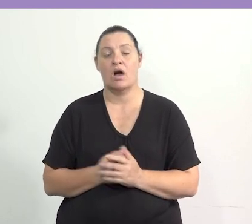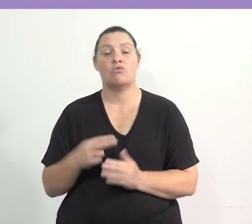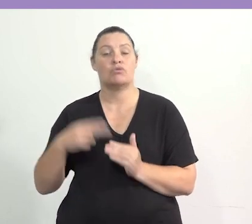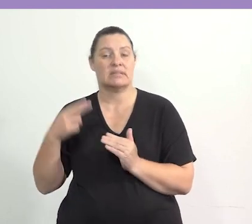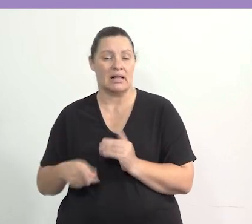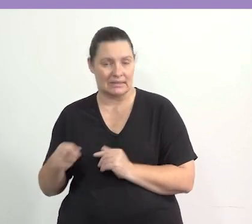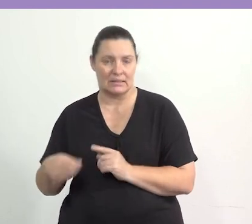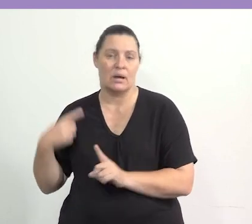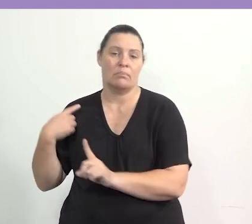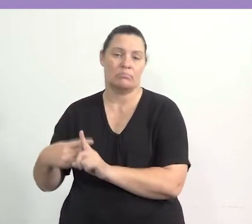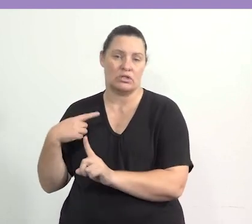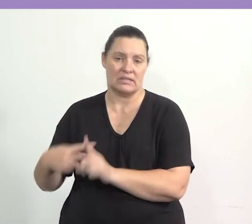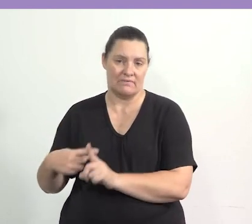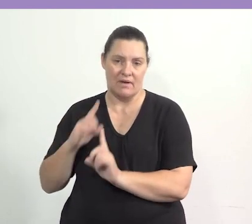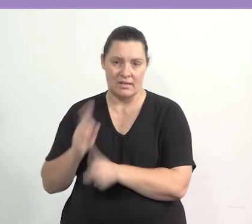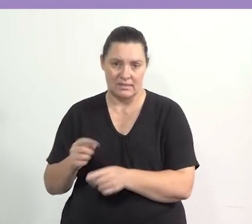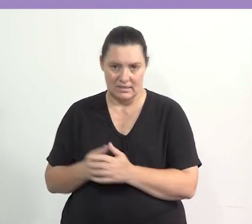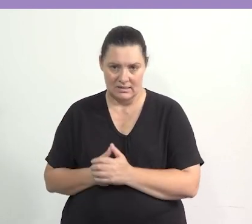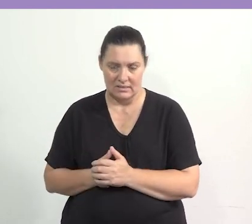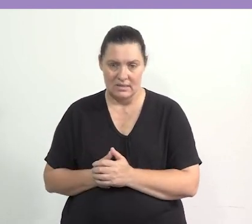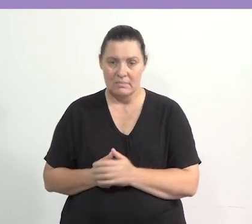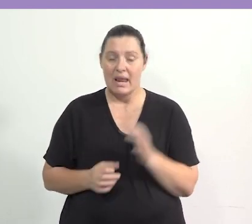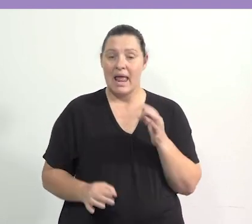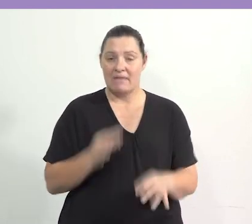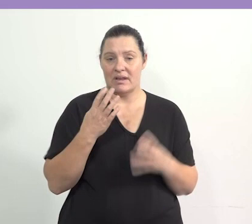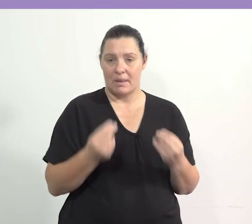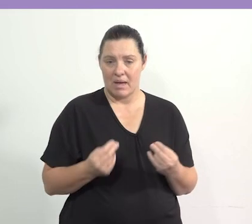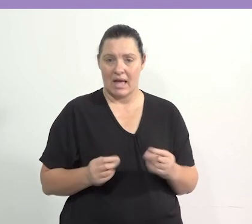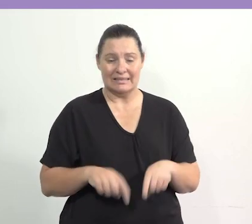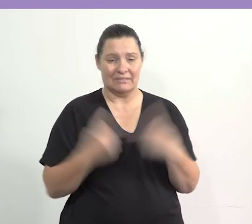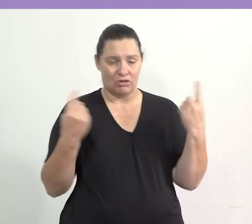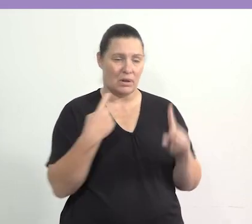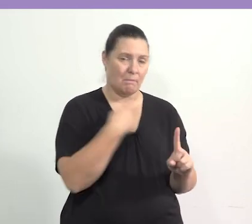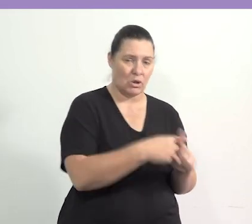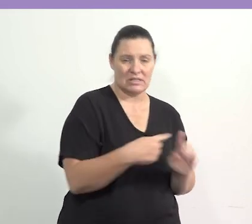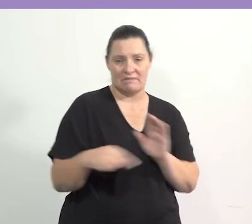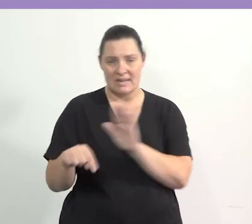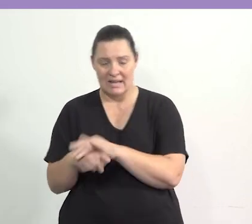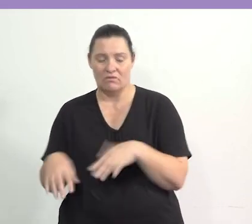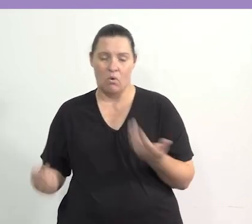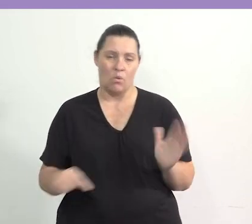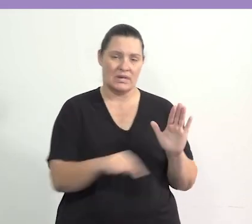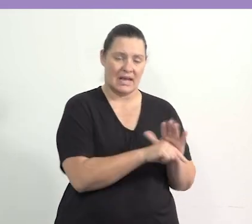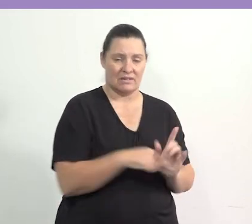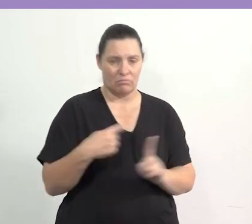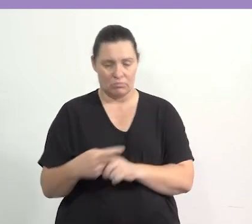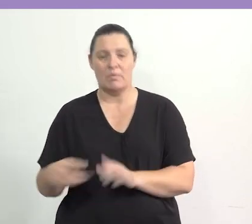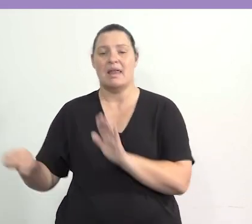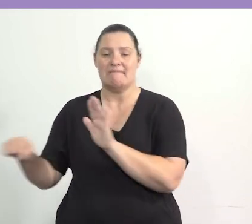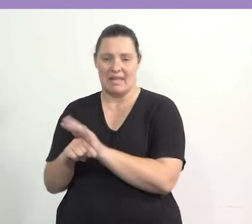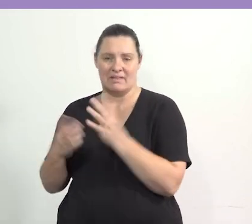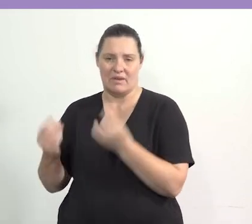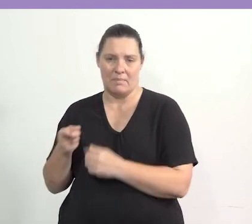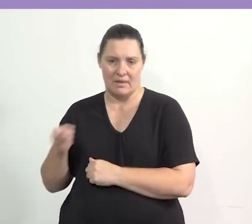the result is a positive number. But when the numbers have different signs, the result is a negative